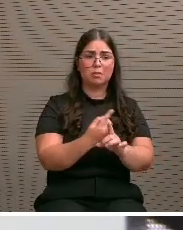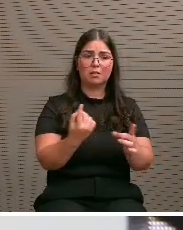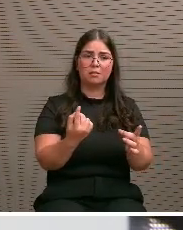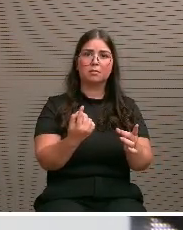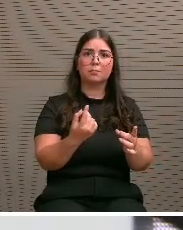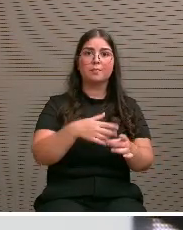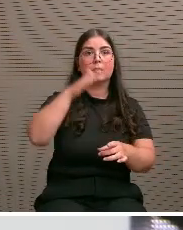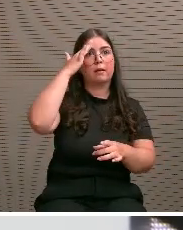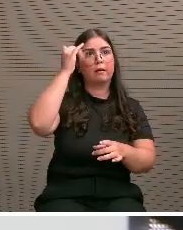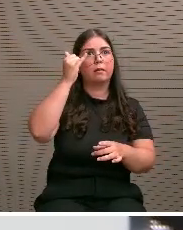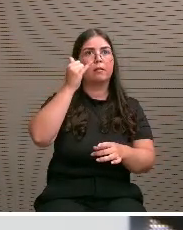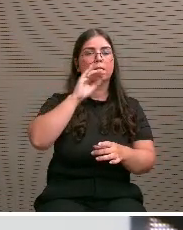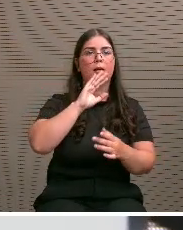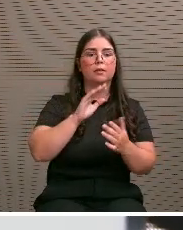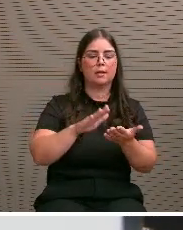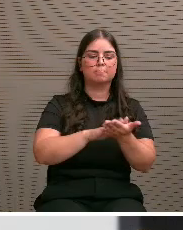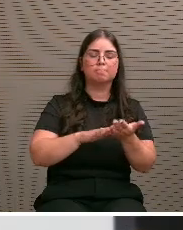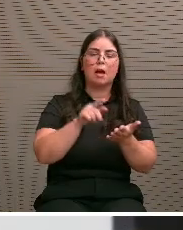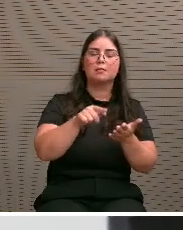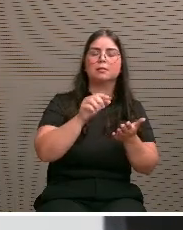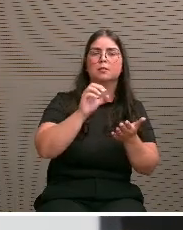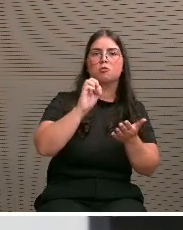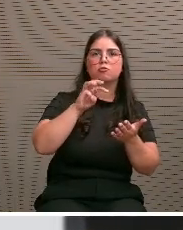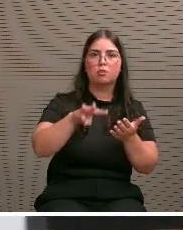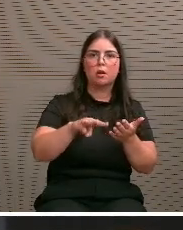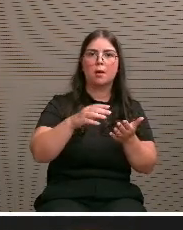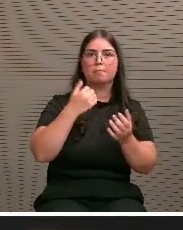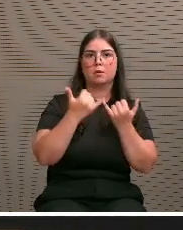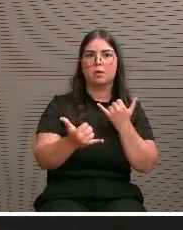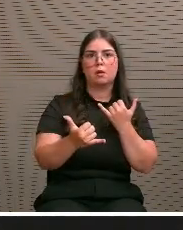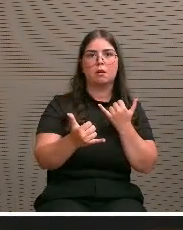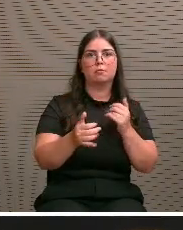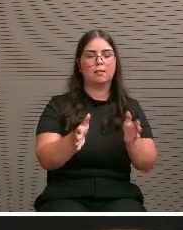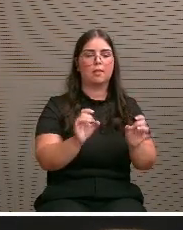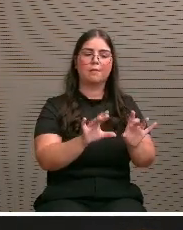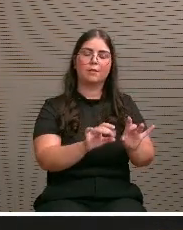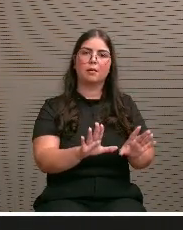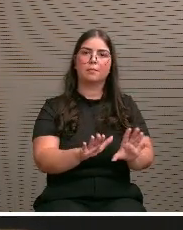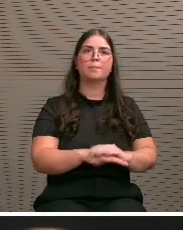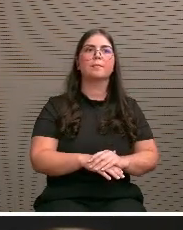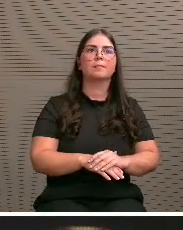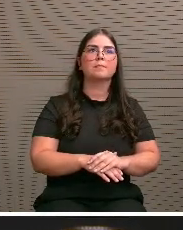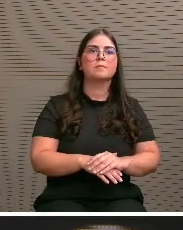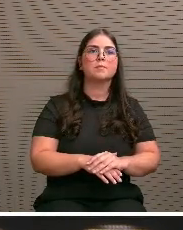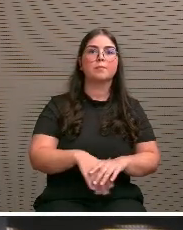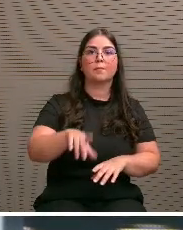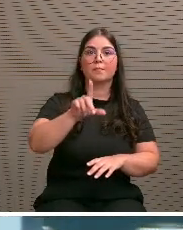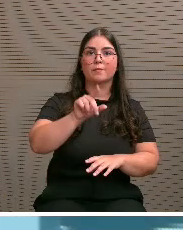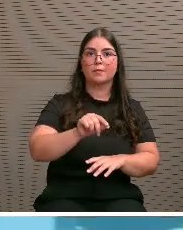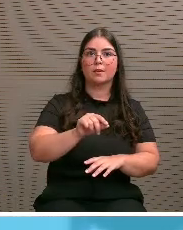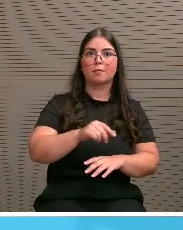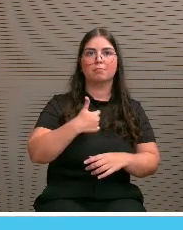are dangerous. And I think civil society needs to play a role too. I spoke to the Pope. I've been trying